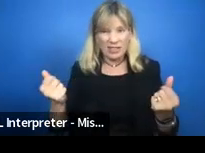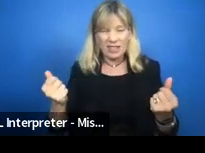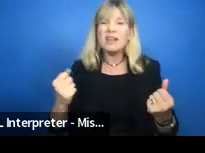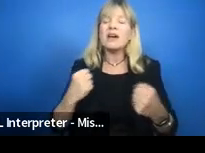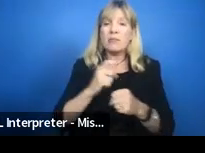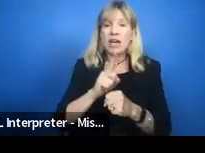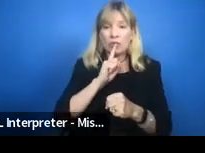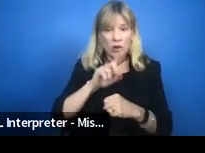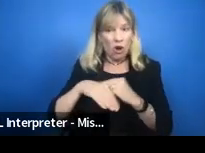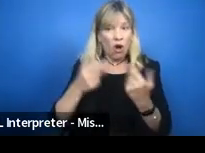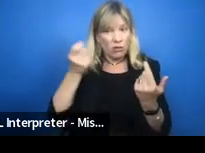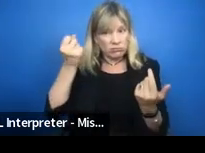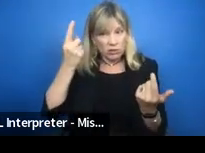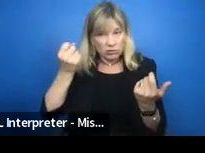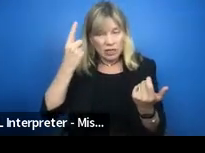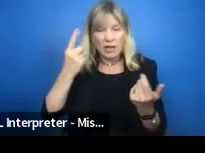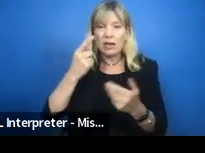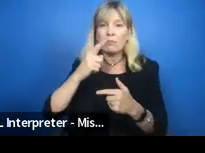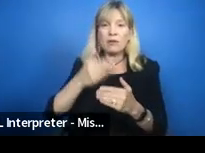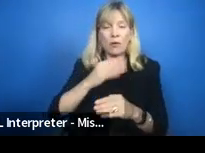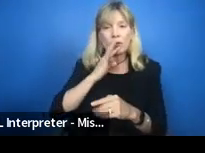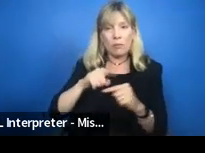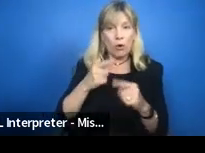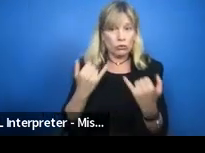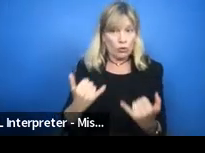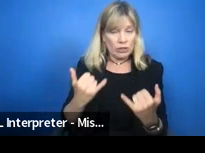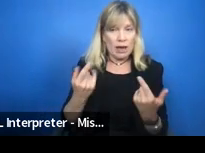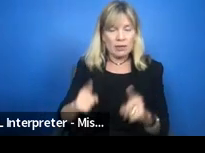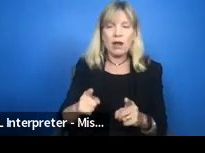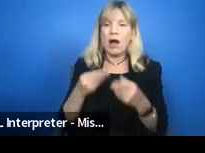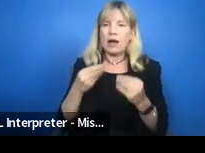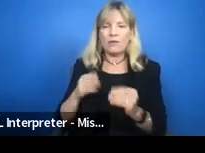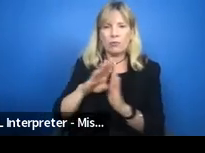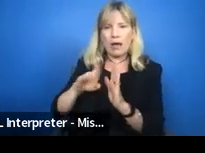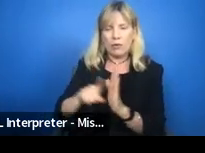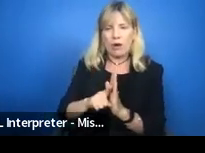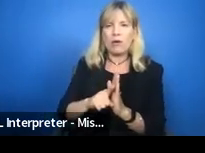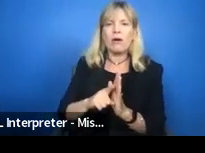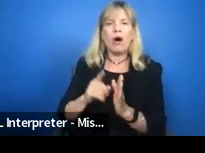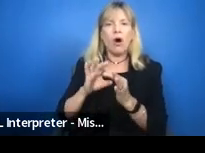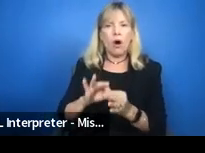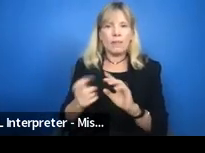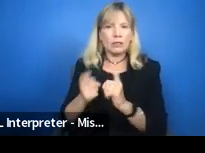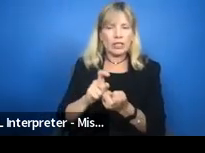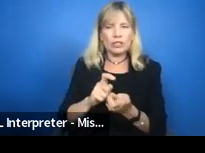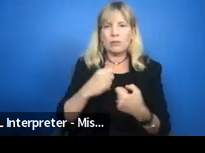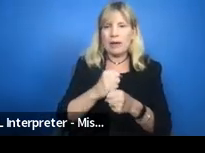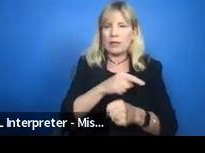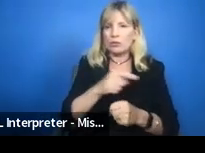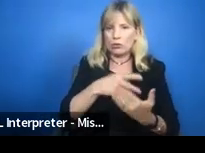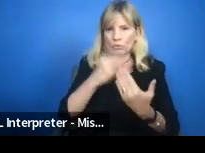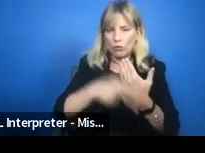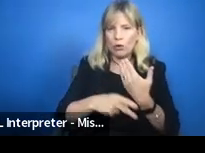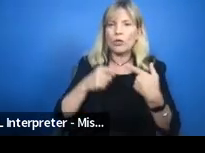the same page before we get into what's happening currently, I wanted to give you all some background on the changes that were made to Medicaid programs at the beginning